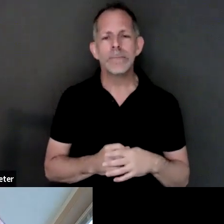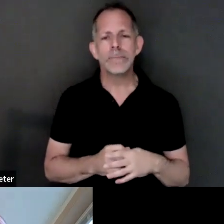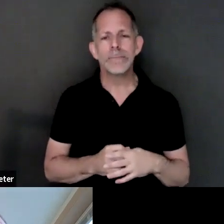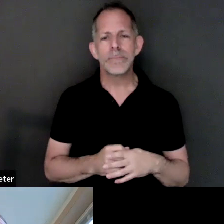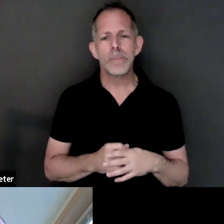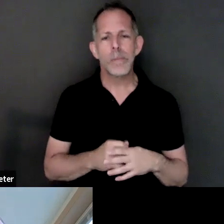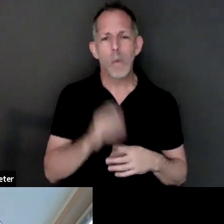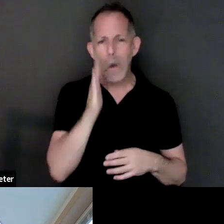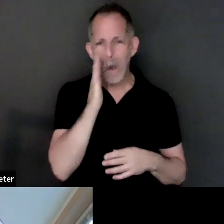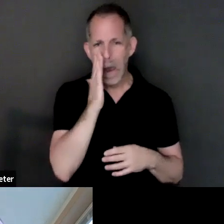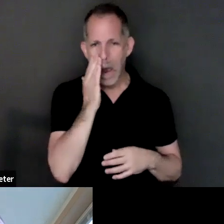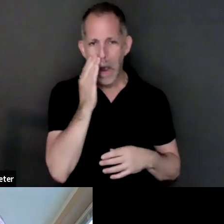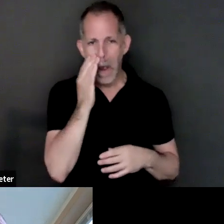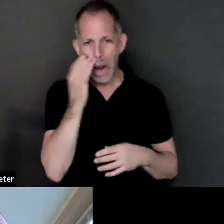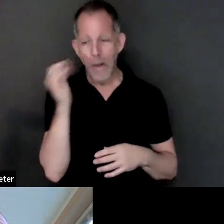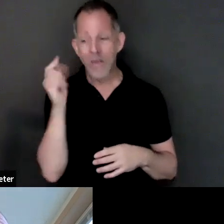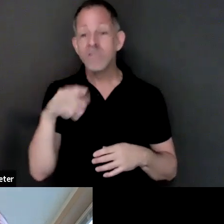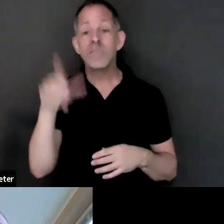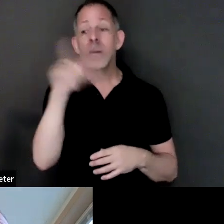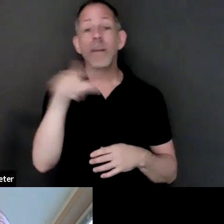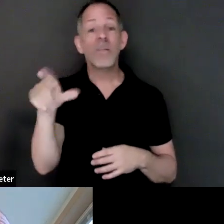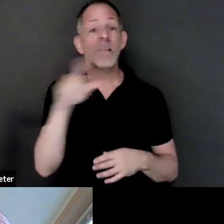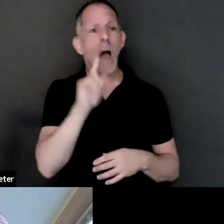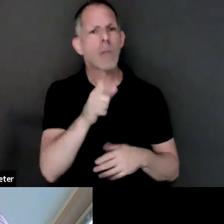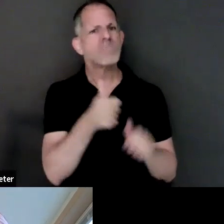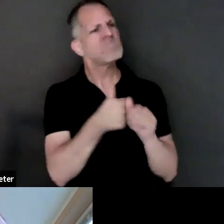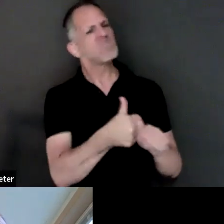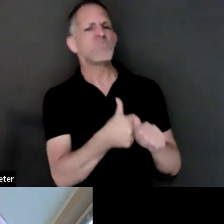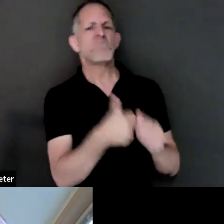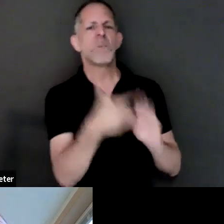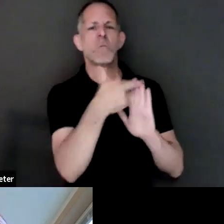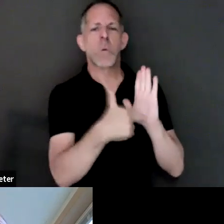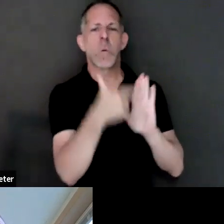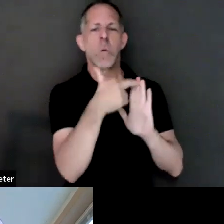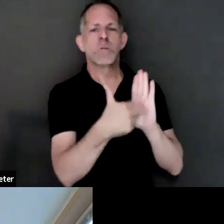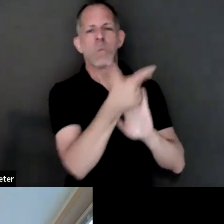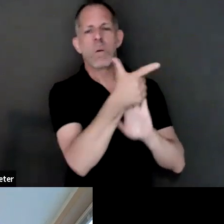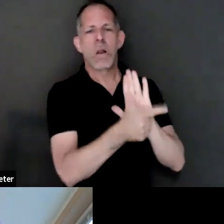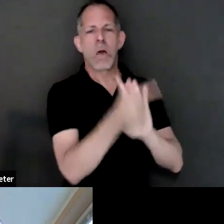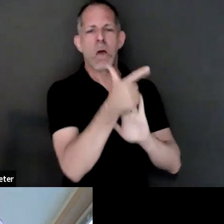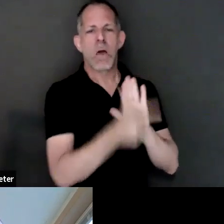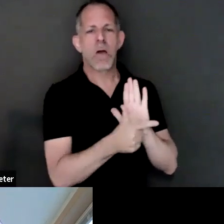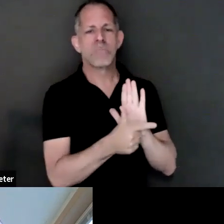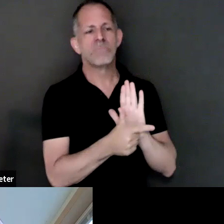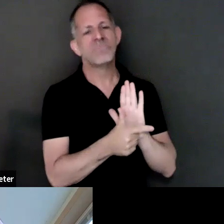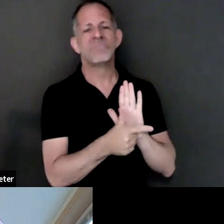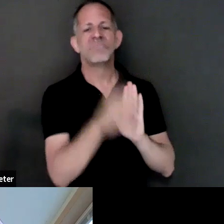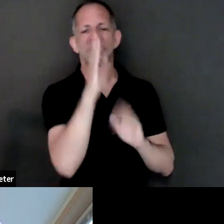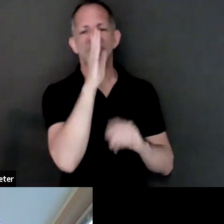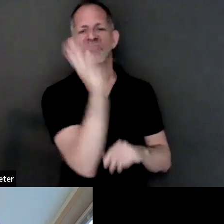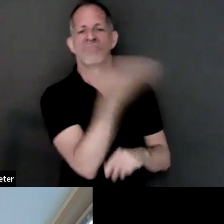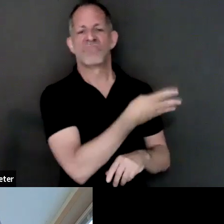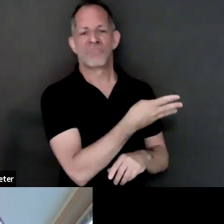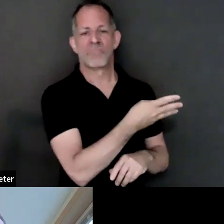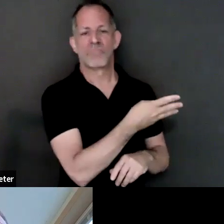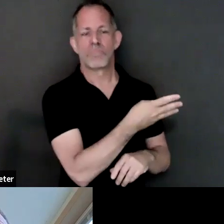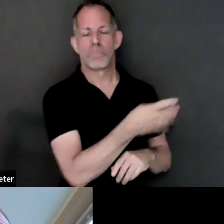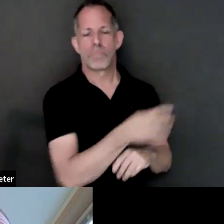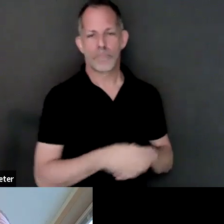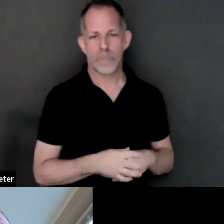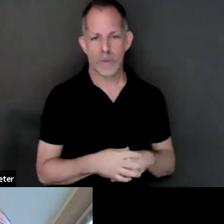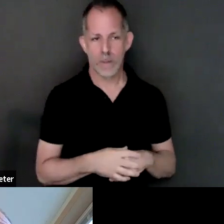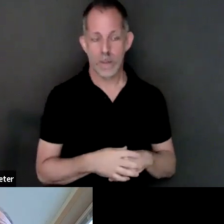with reasonable directives that we've made to them. When you go community-wide with an